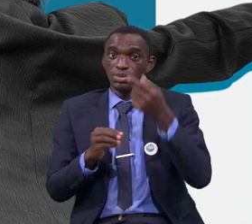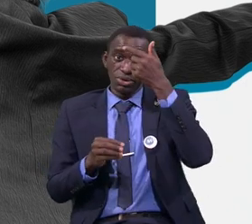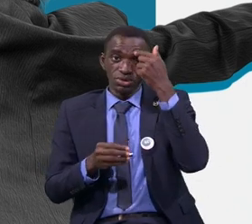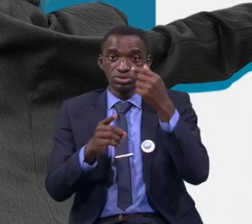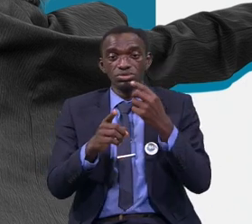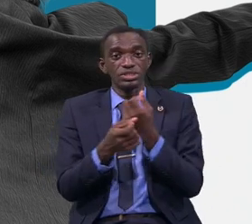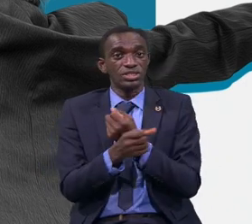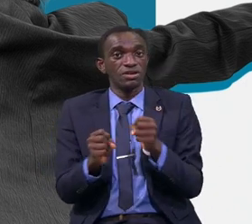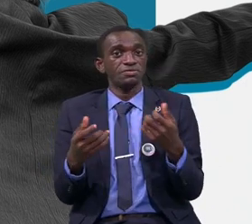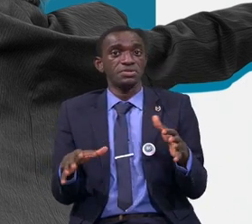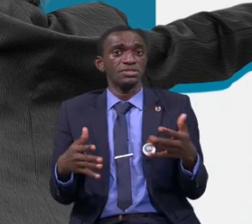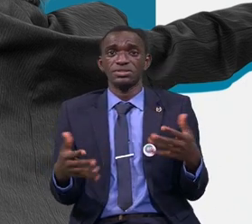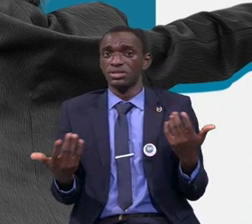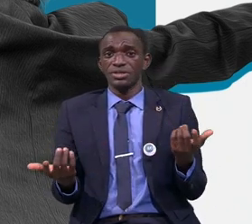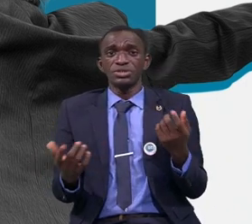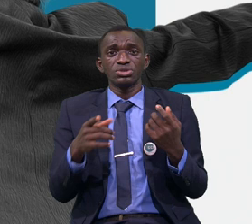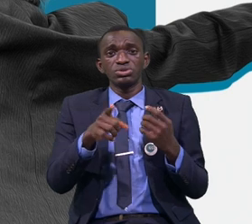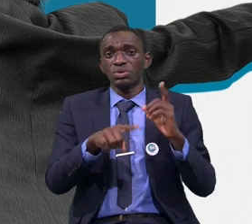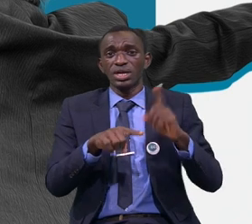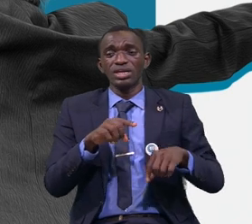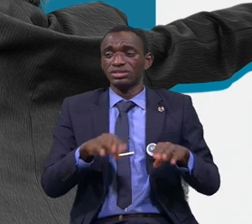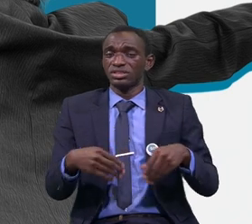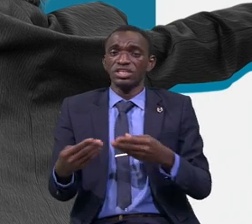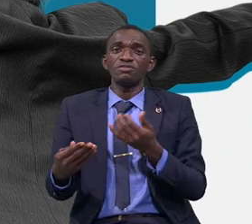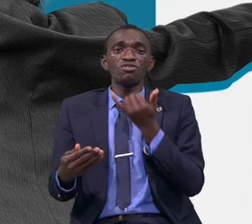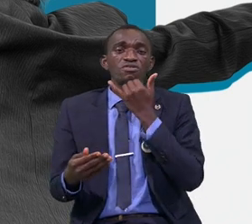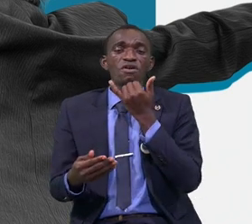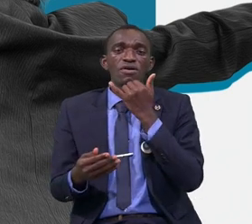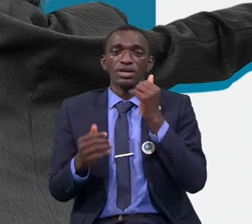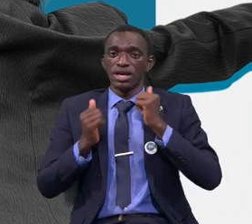I know you will not give us a wrong address.